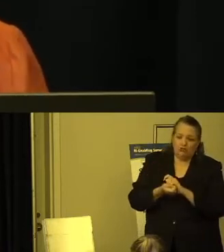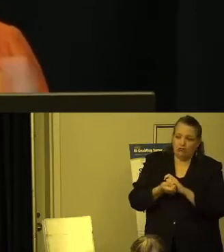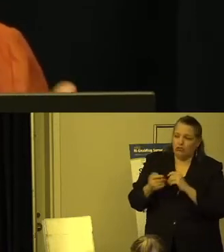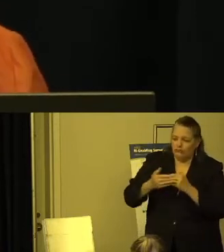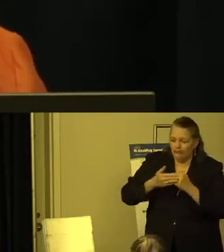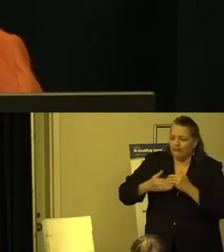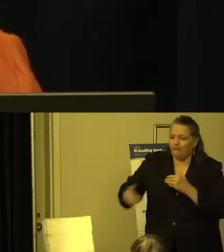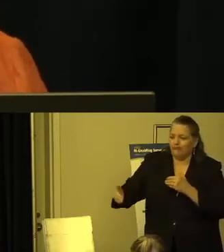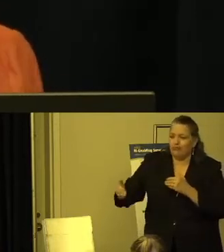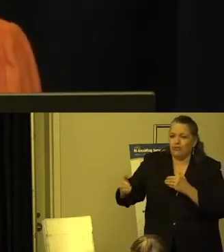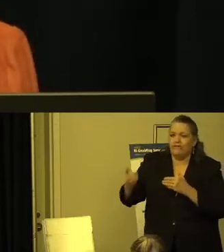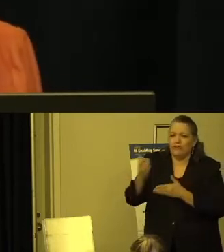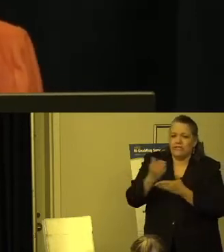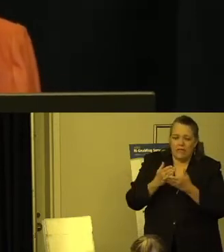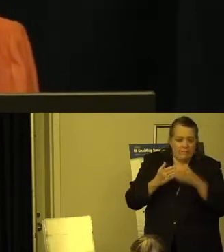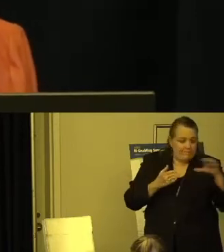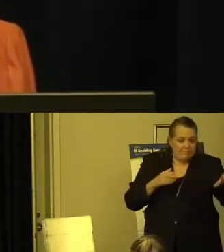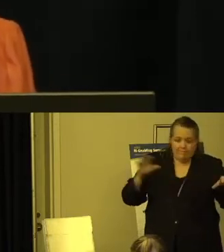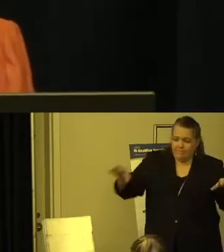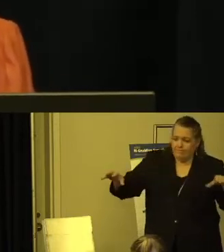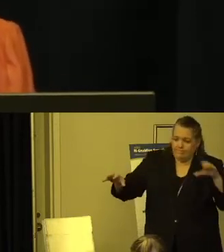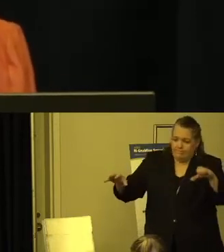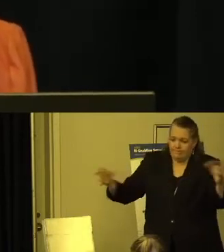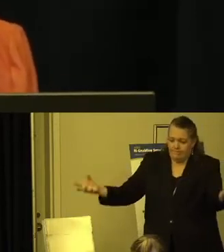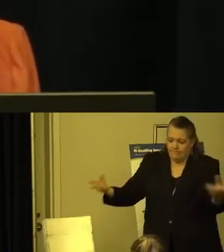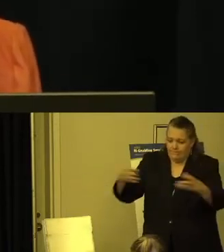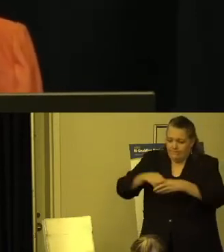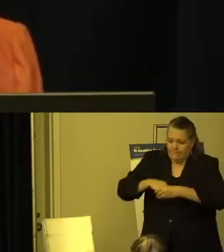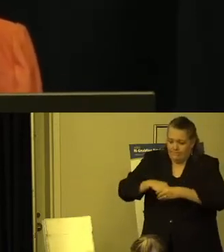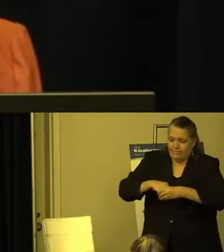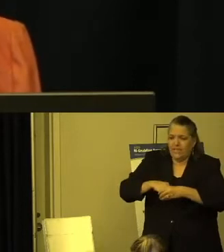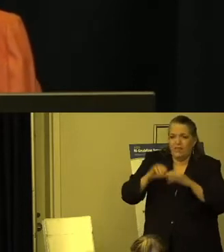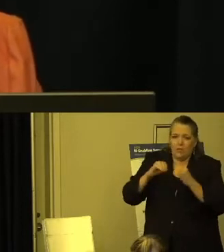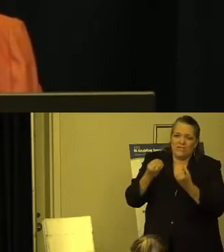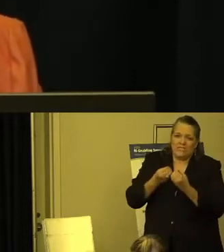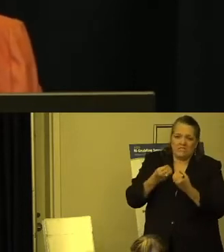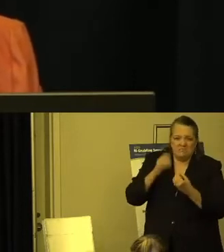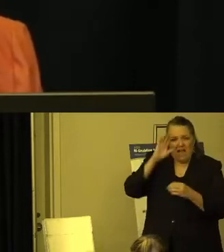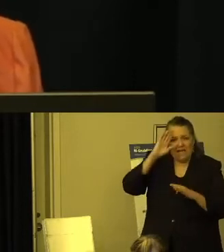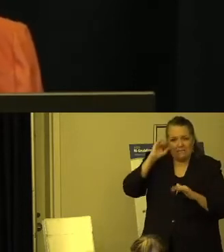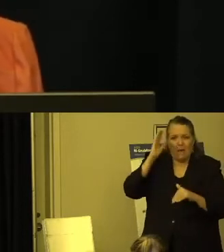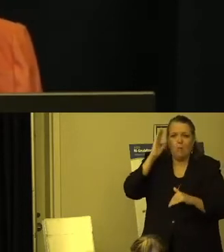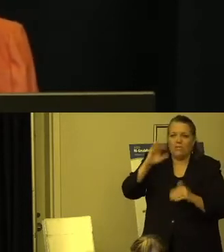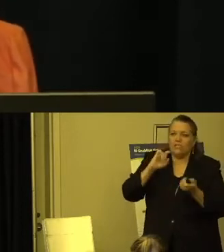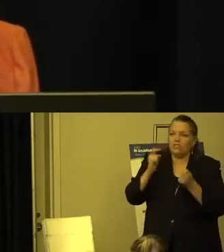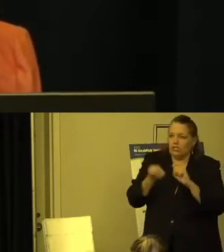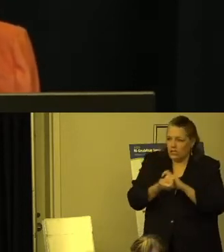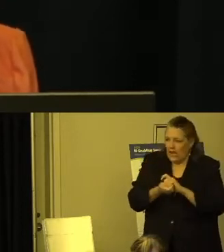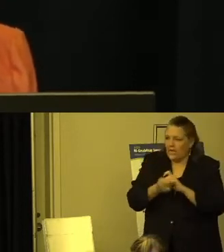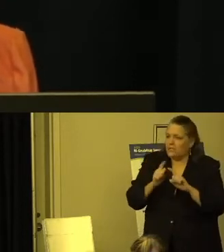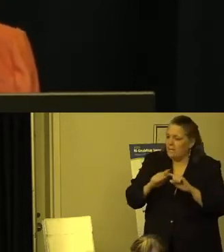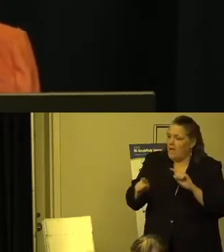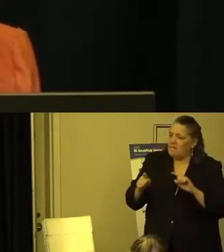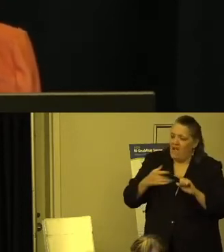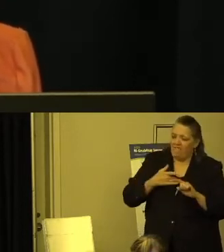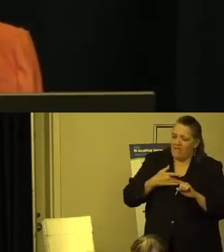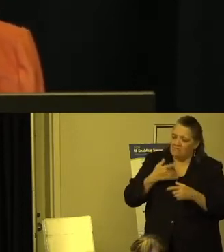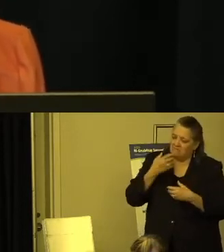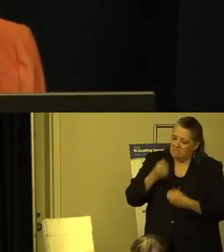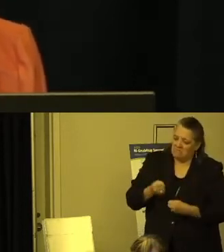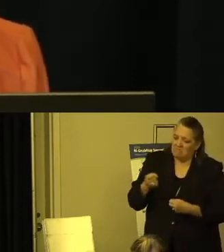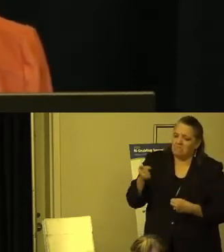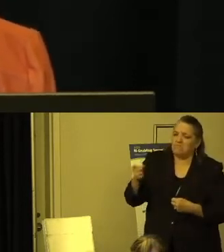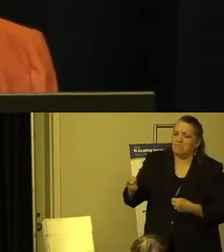to be some consolidation. I expect the organization will change in some ways, but I have good confidence